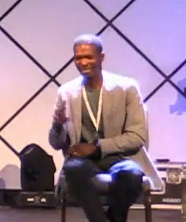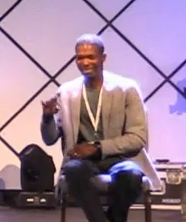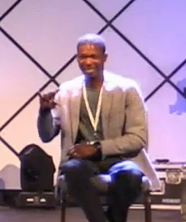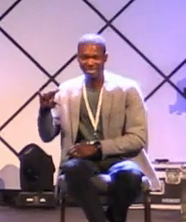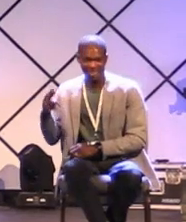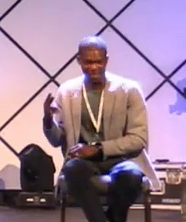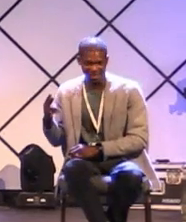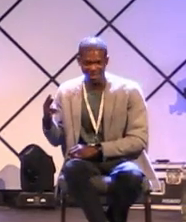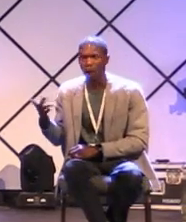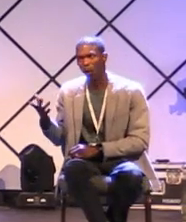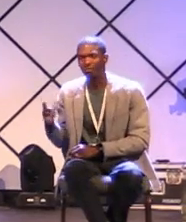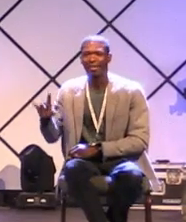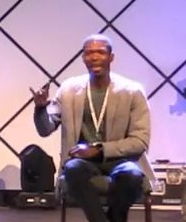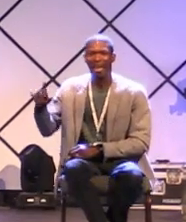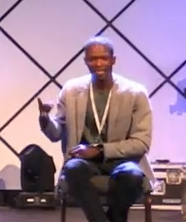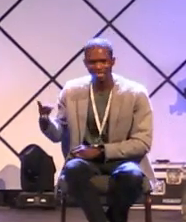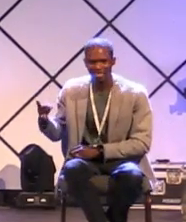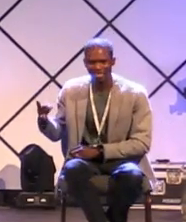puppy and Pete's eighth.